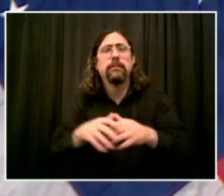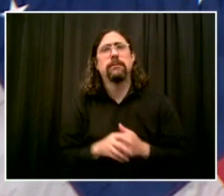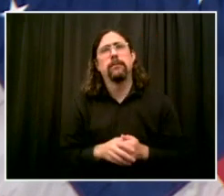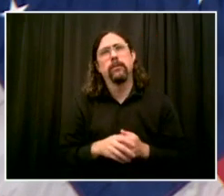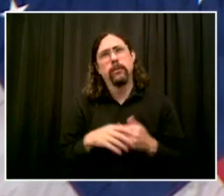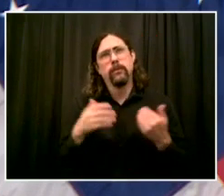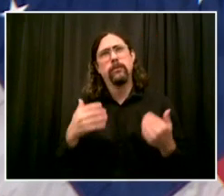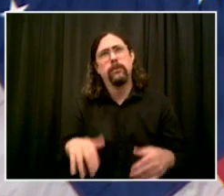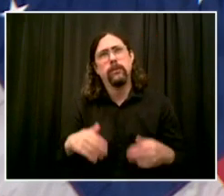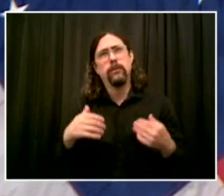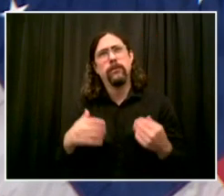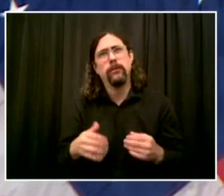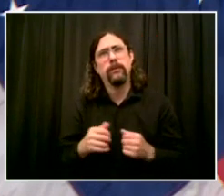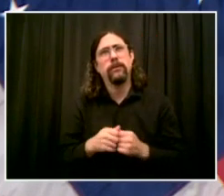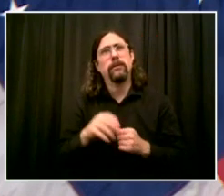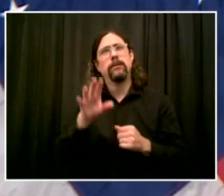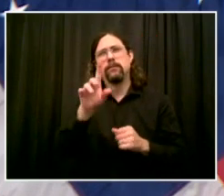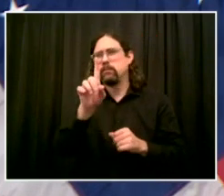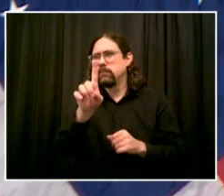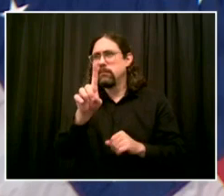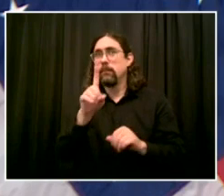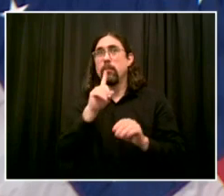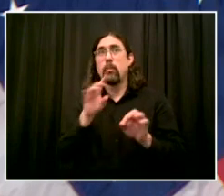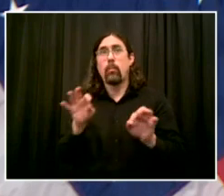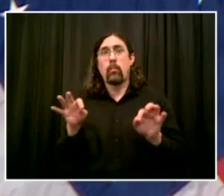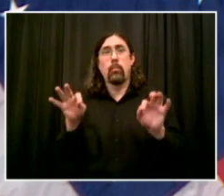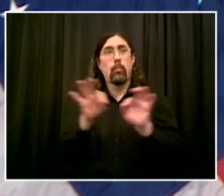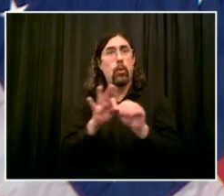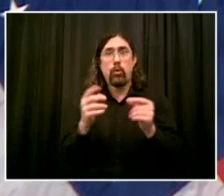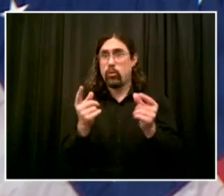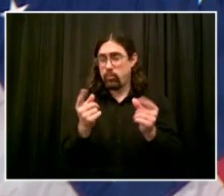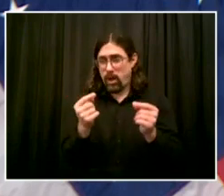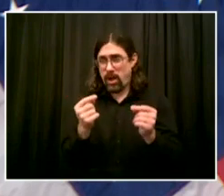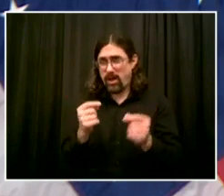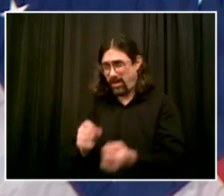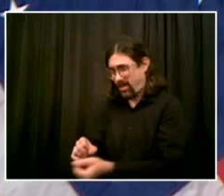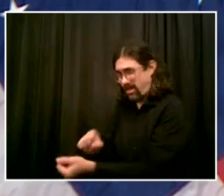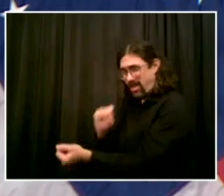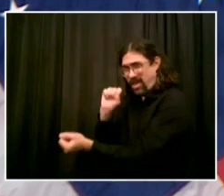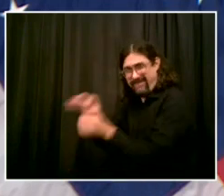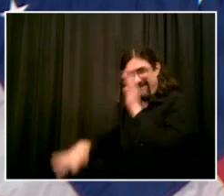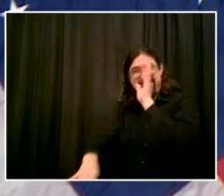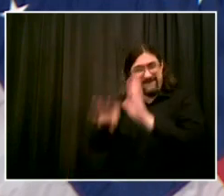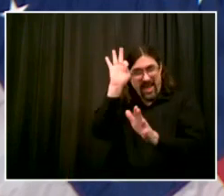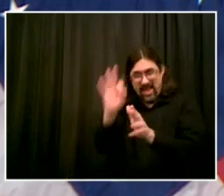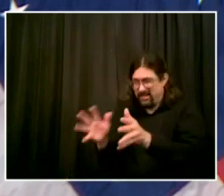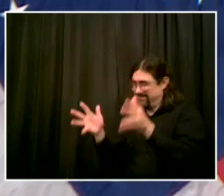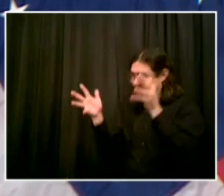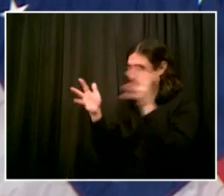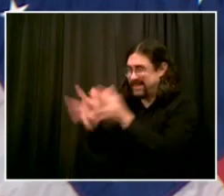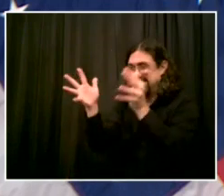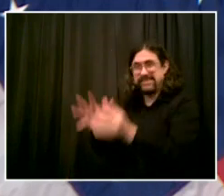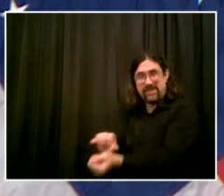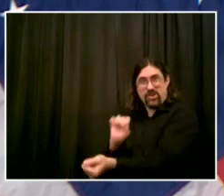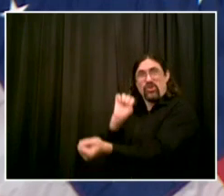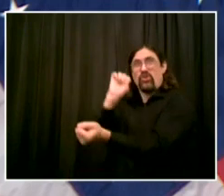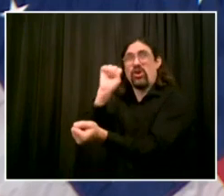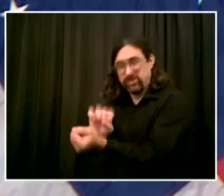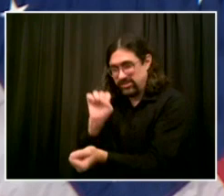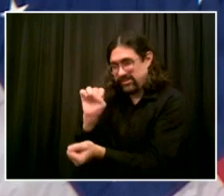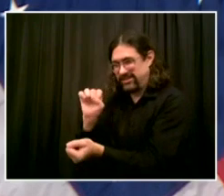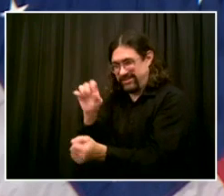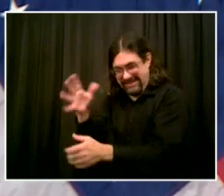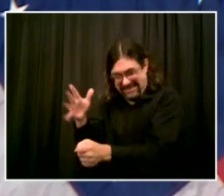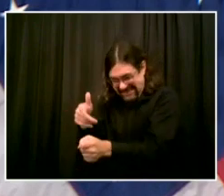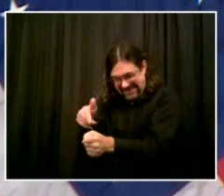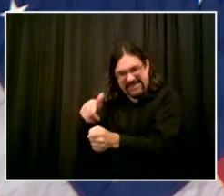system right now. We look at that not in pieces, we look at it in its entirety. When we make decisions about deployment,